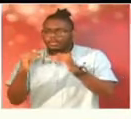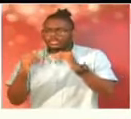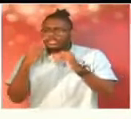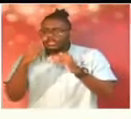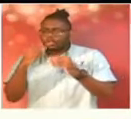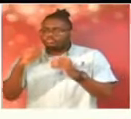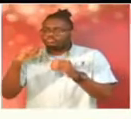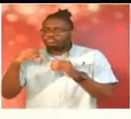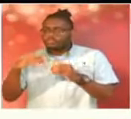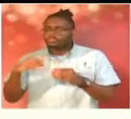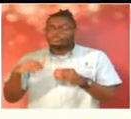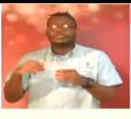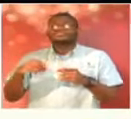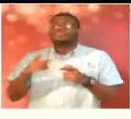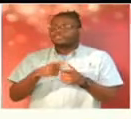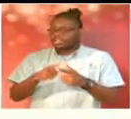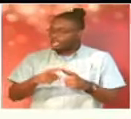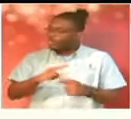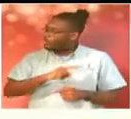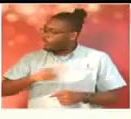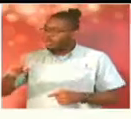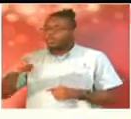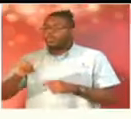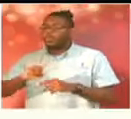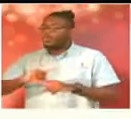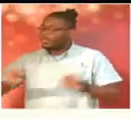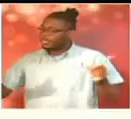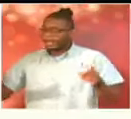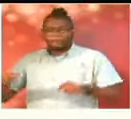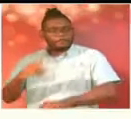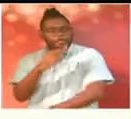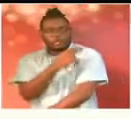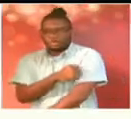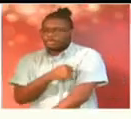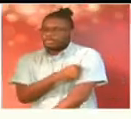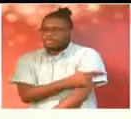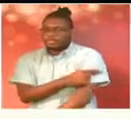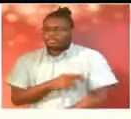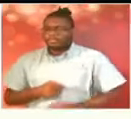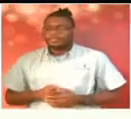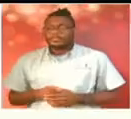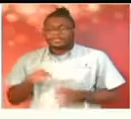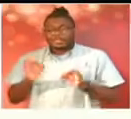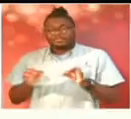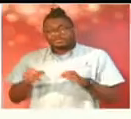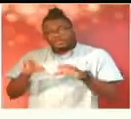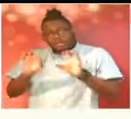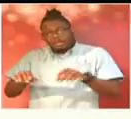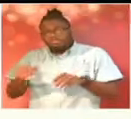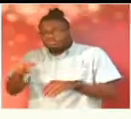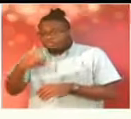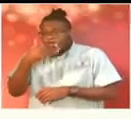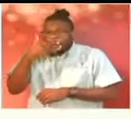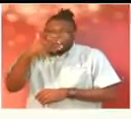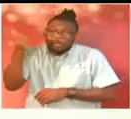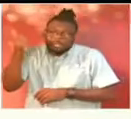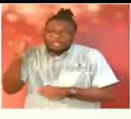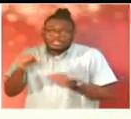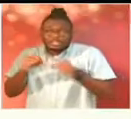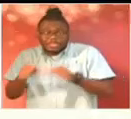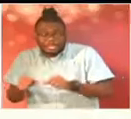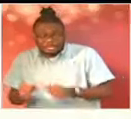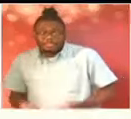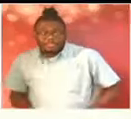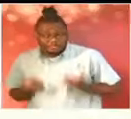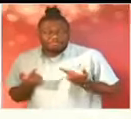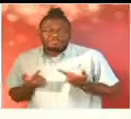get the necessary reassessment so that you improve your chances of survival. So that's one of the main clinical messages that we want